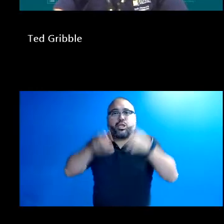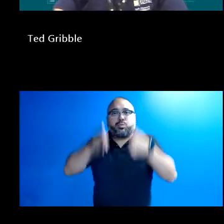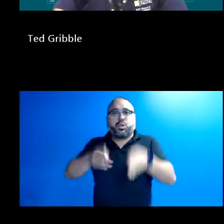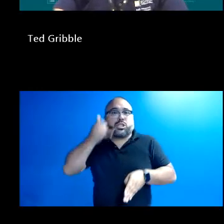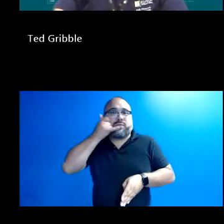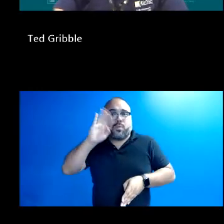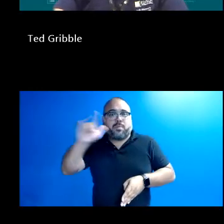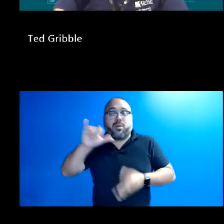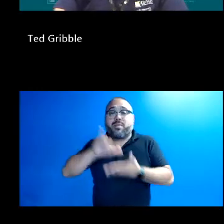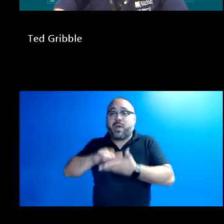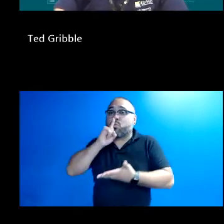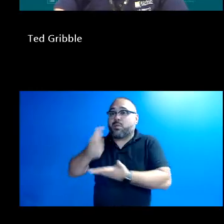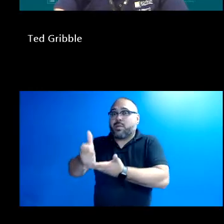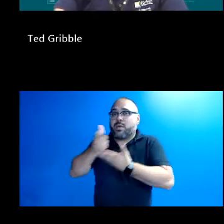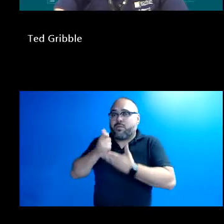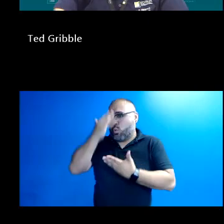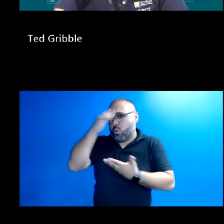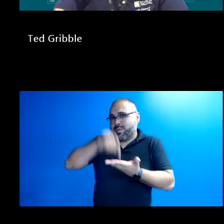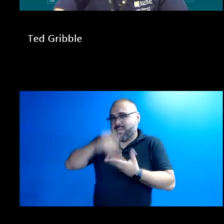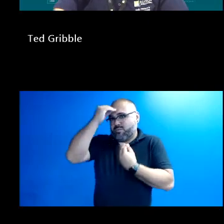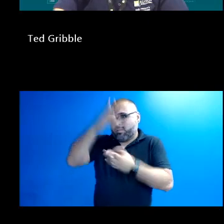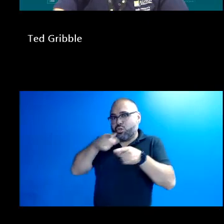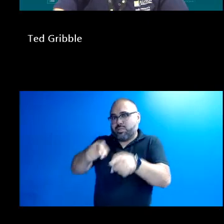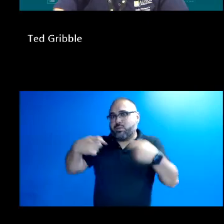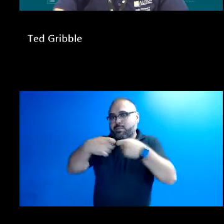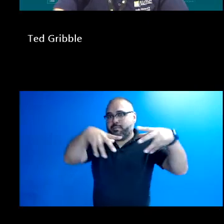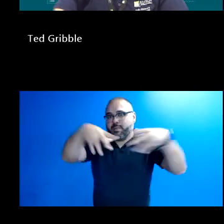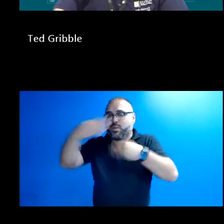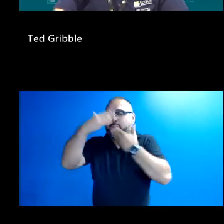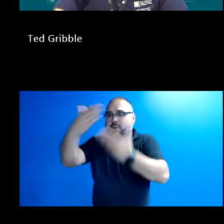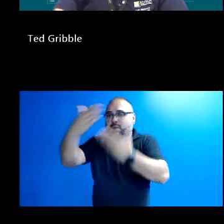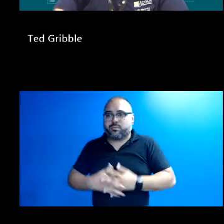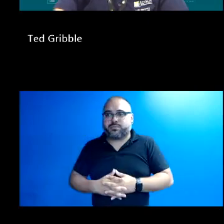be really helpful knowing this information during a power outage. Thank you.